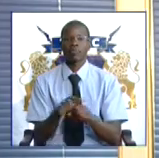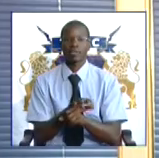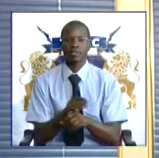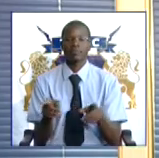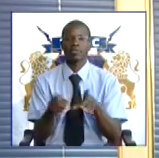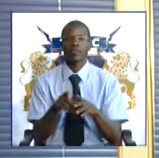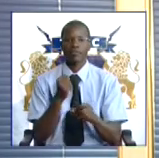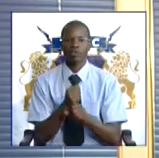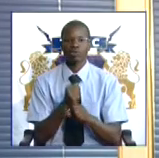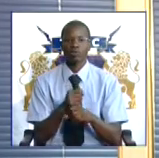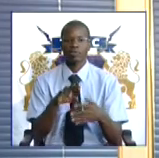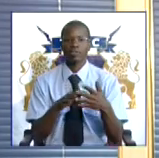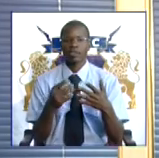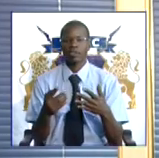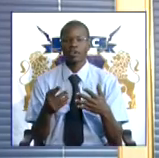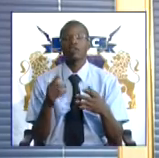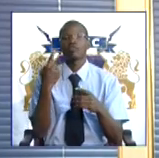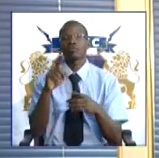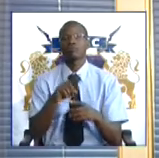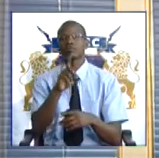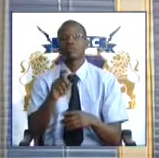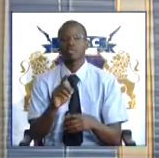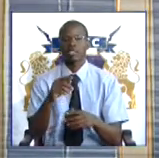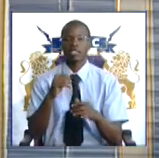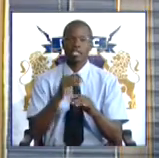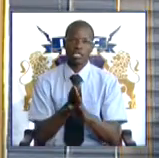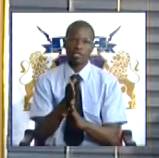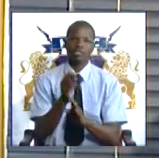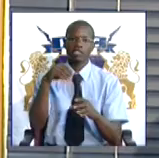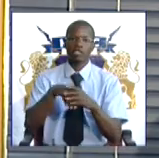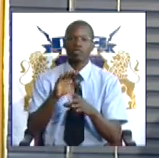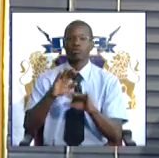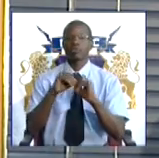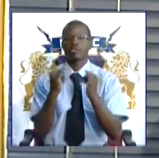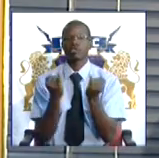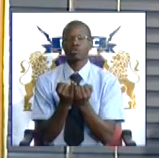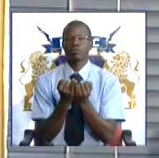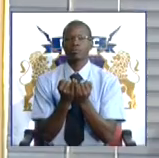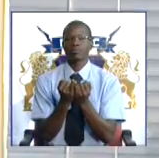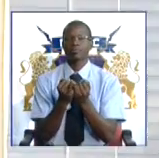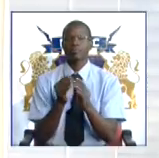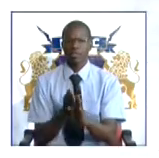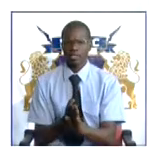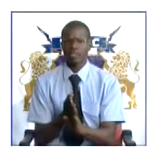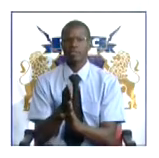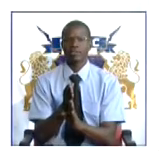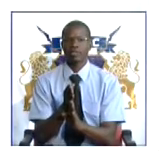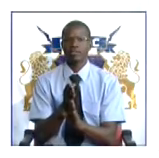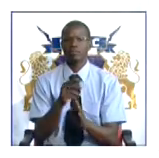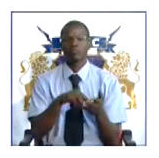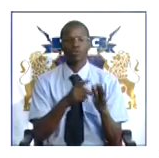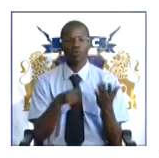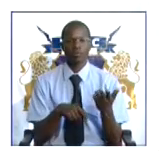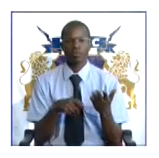testing integrity in your institution. Integrity, which may be defined as the quality of